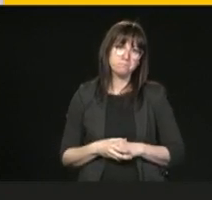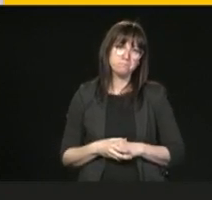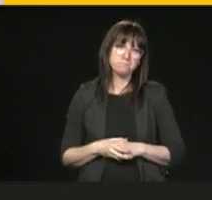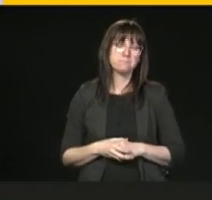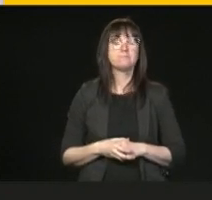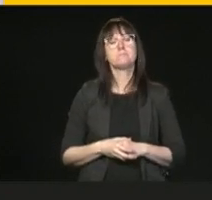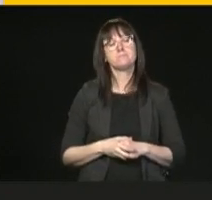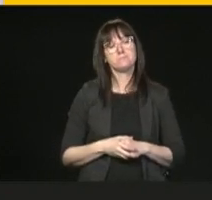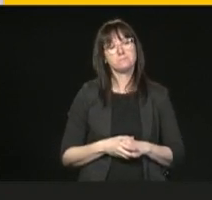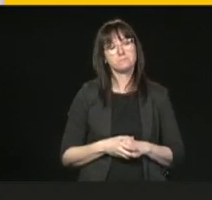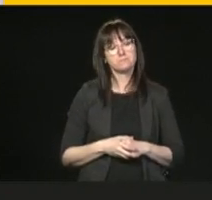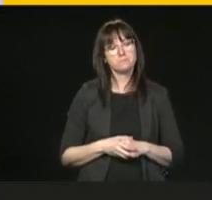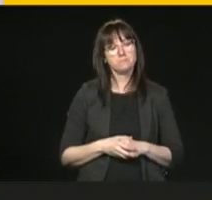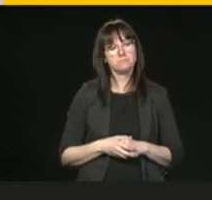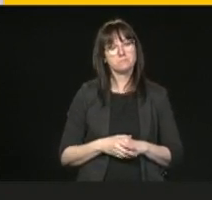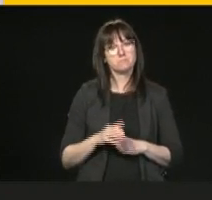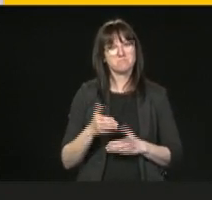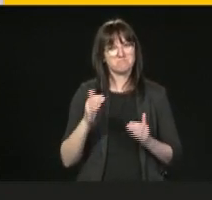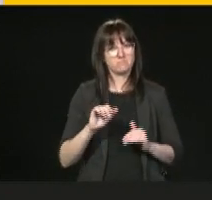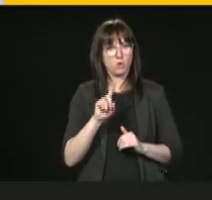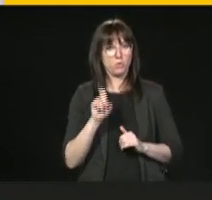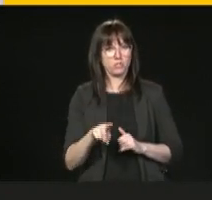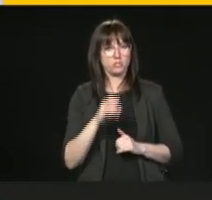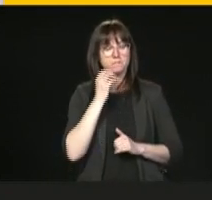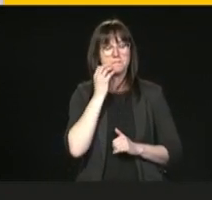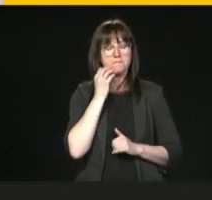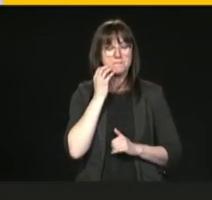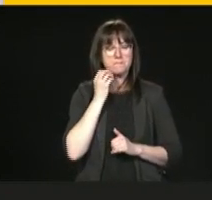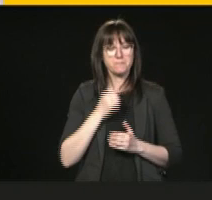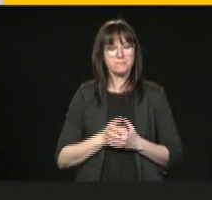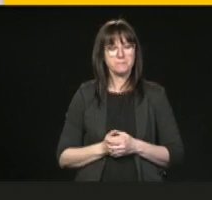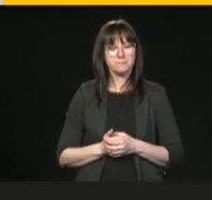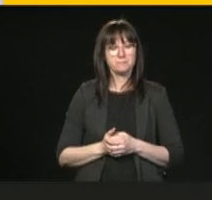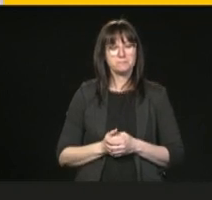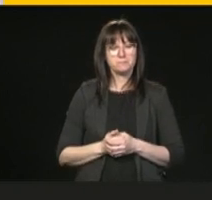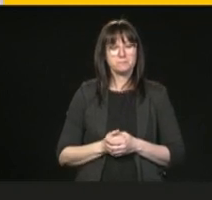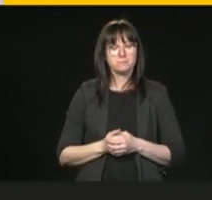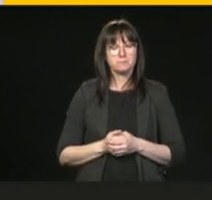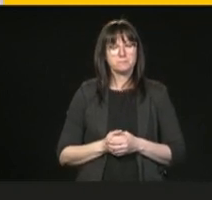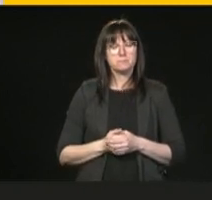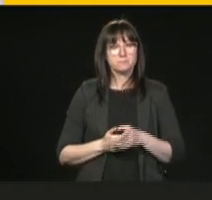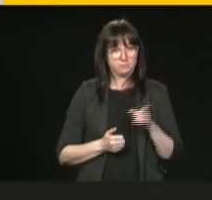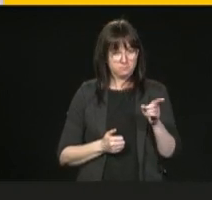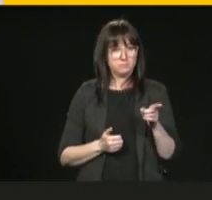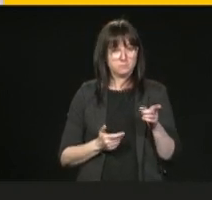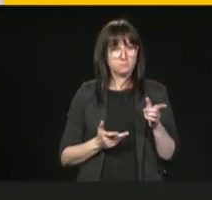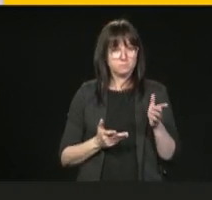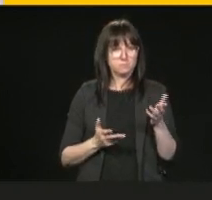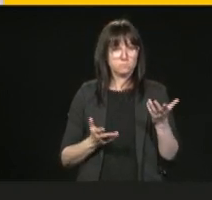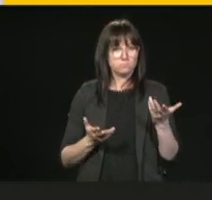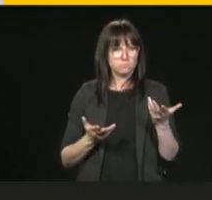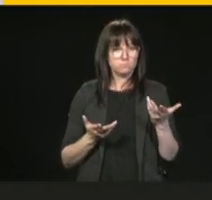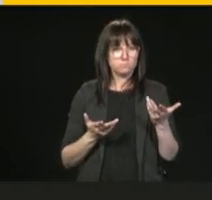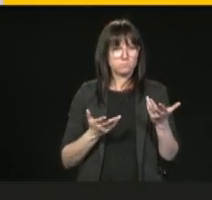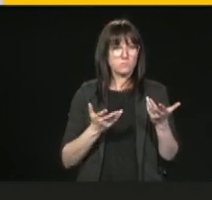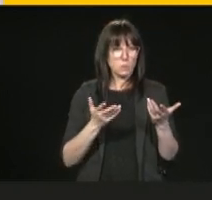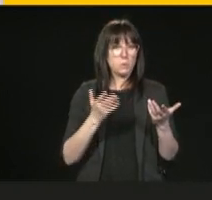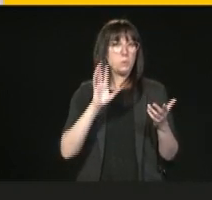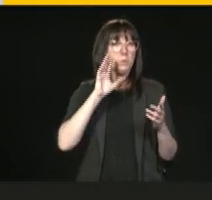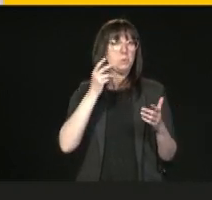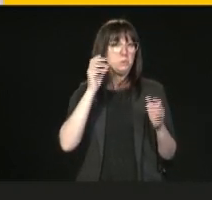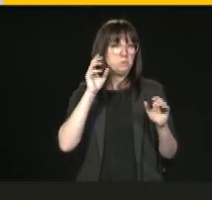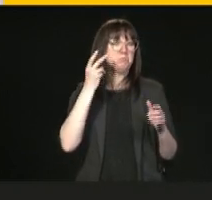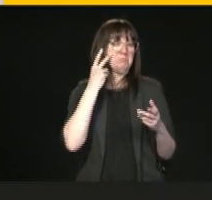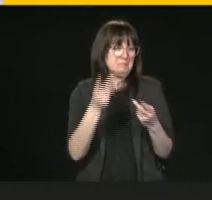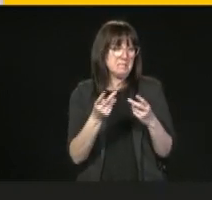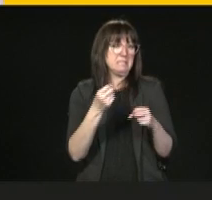Monsieur Trudeau, Louis Blouin de Radio-Canada. Radio-Canada. Vous avez accès, vous, à des chiffres, à des projections, to à des projections scénarios. And numbers and scenarios.